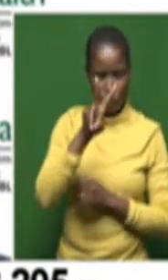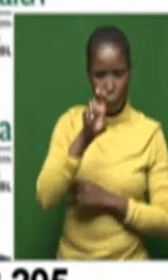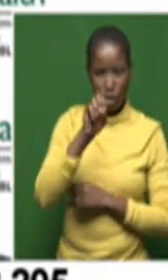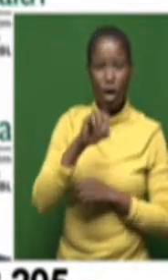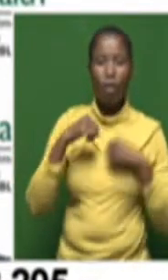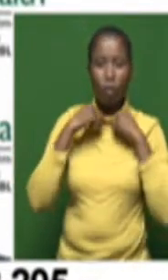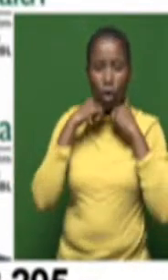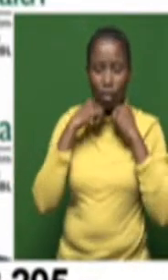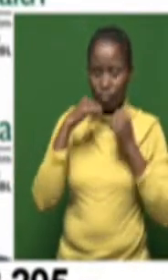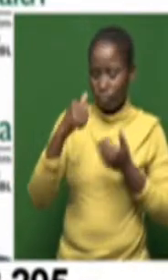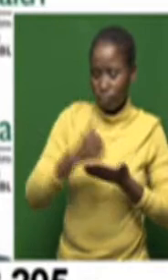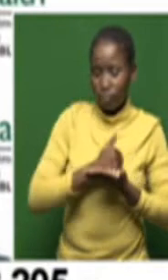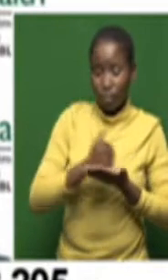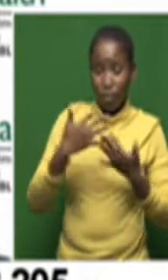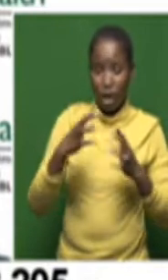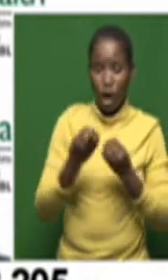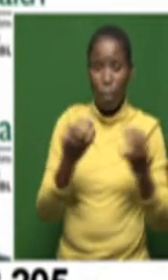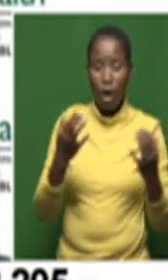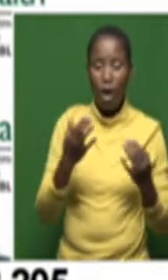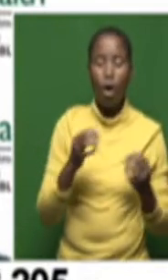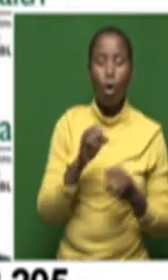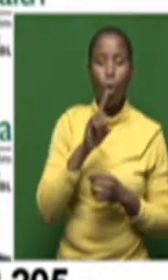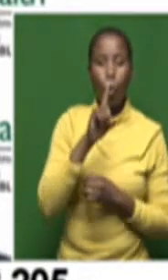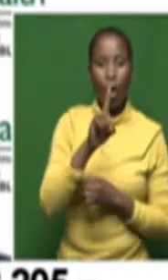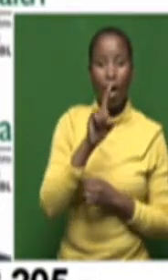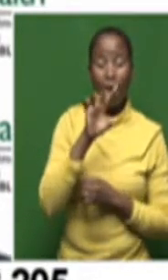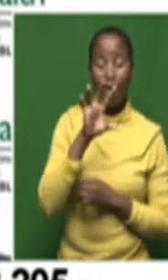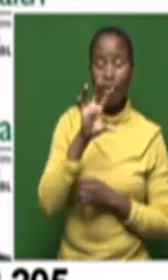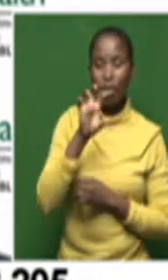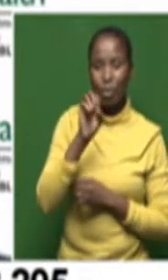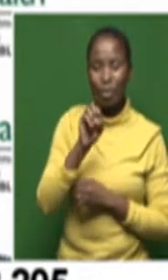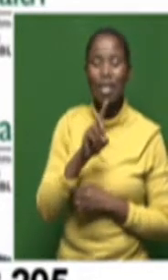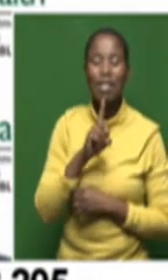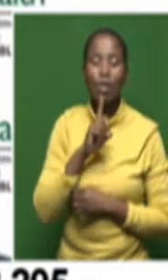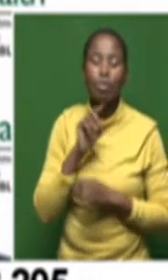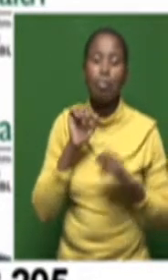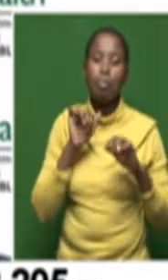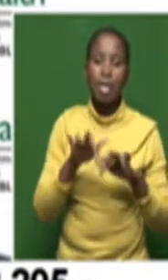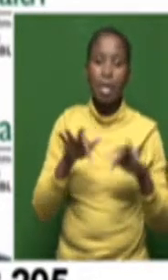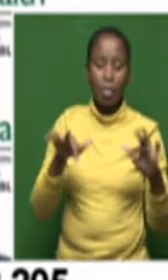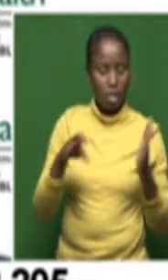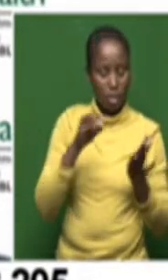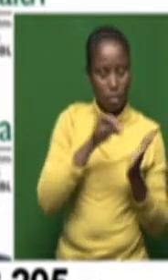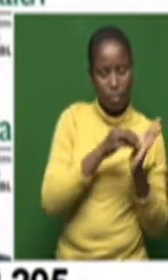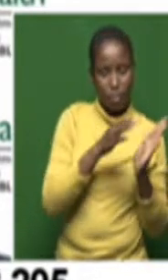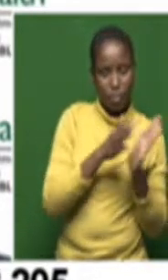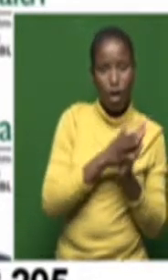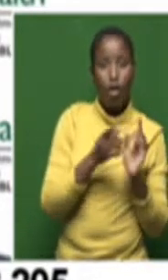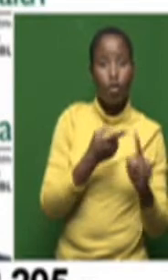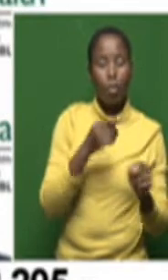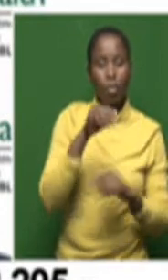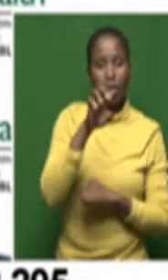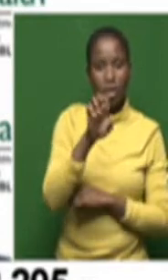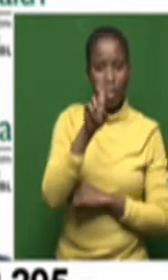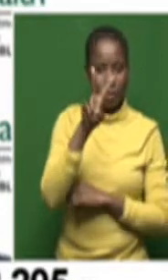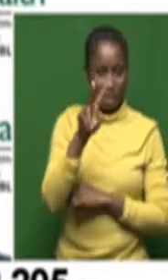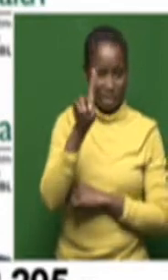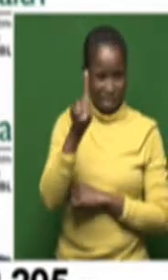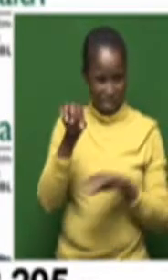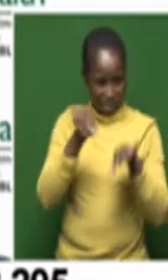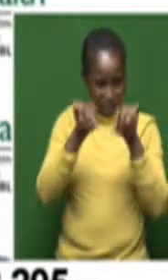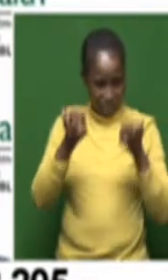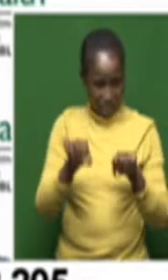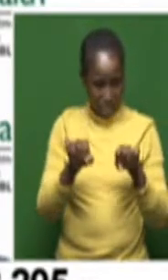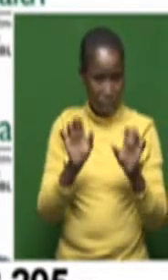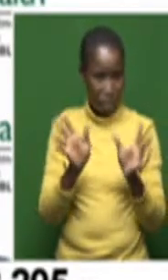registered more than 560,000 people on the EVDS system, and